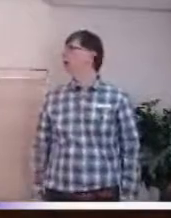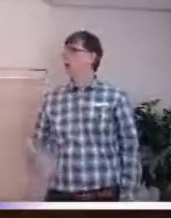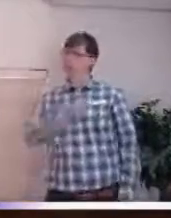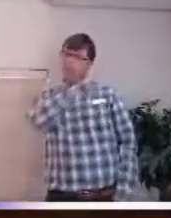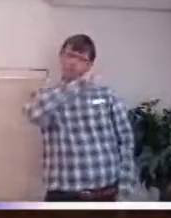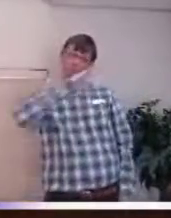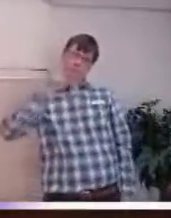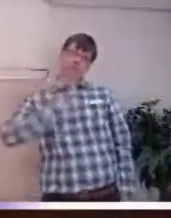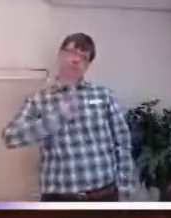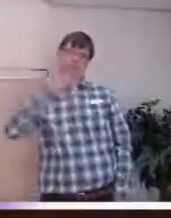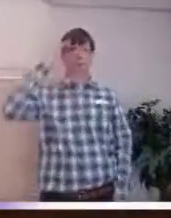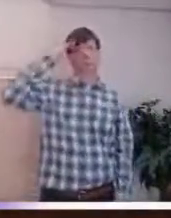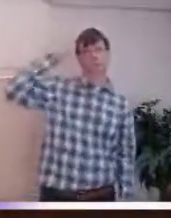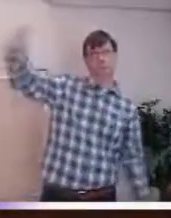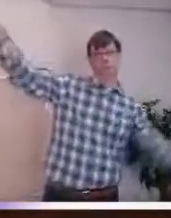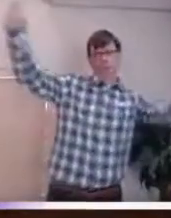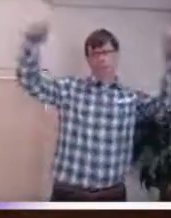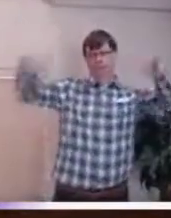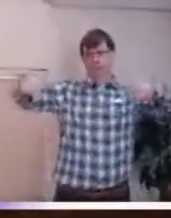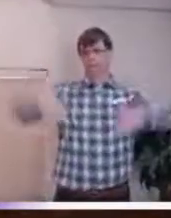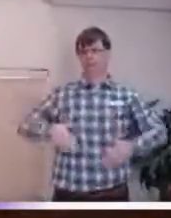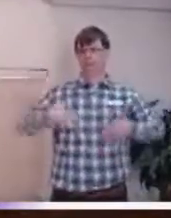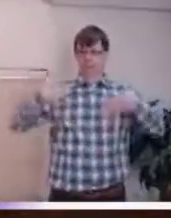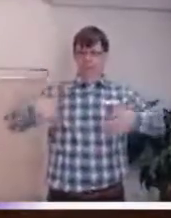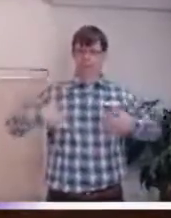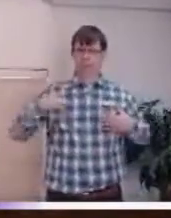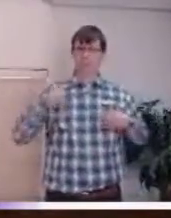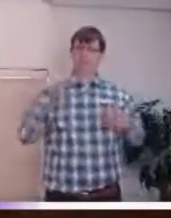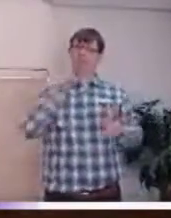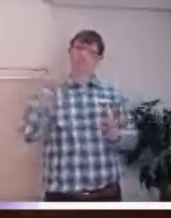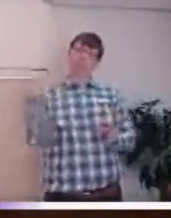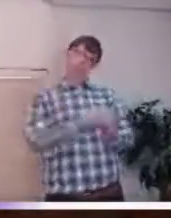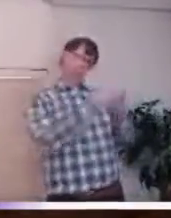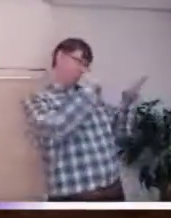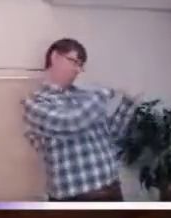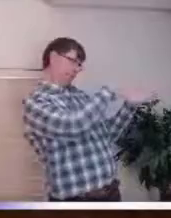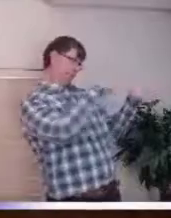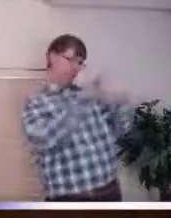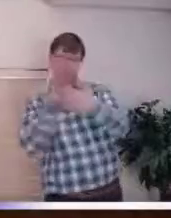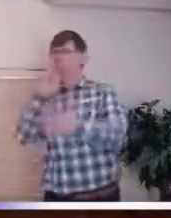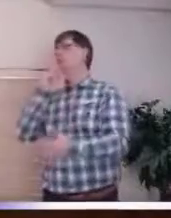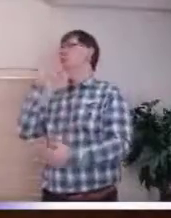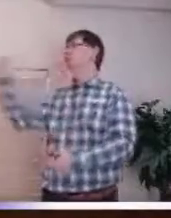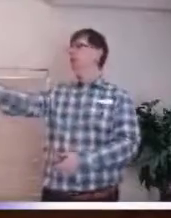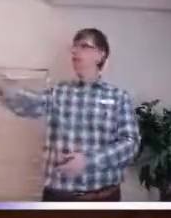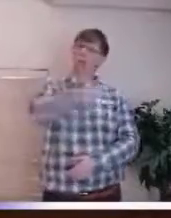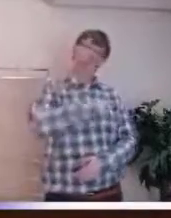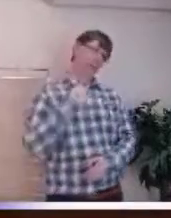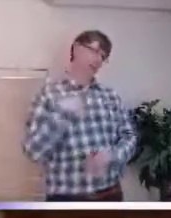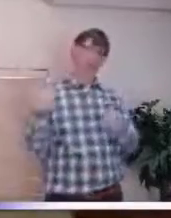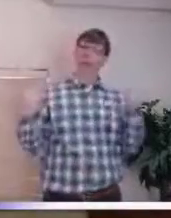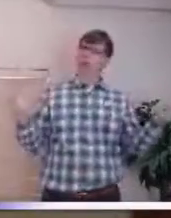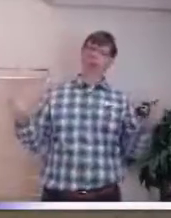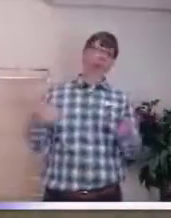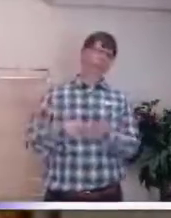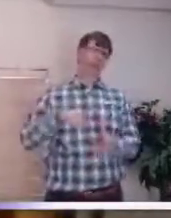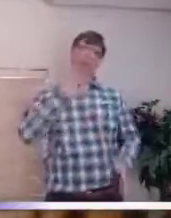And I think that we're here to live our best versions of ourselves, whatever that may